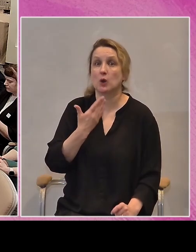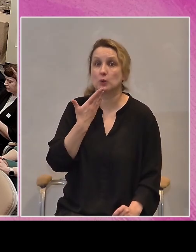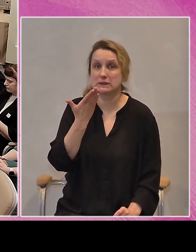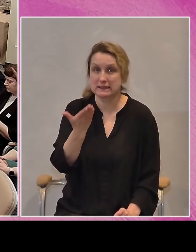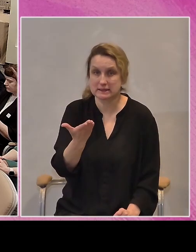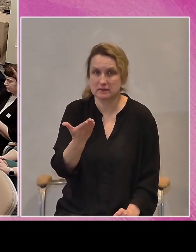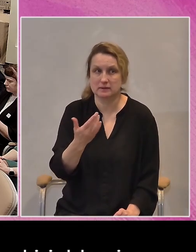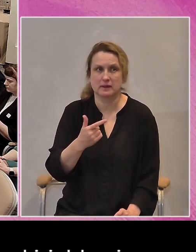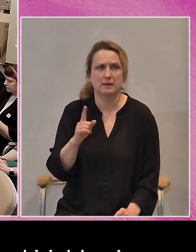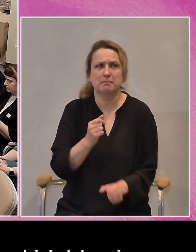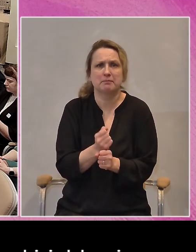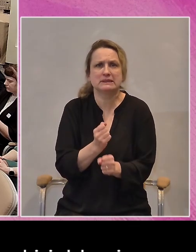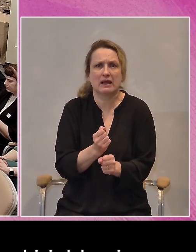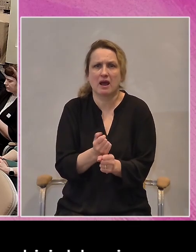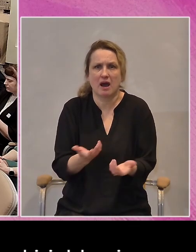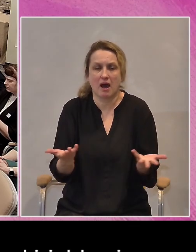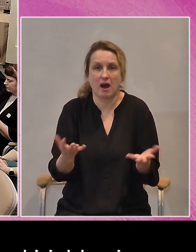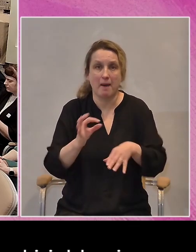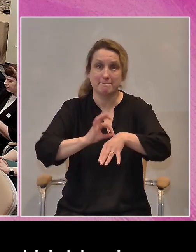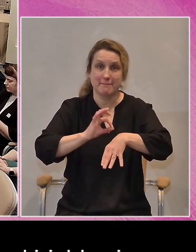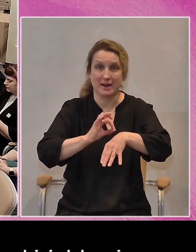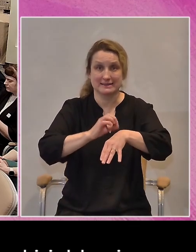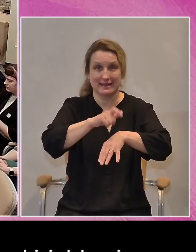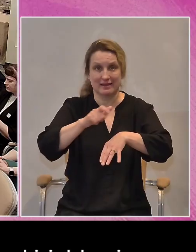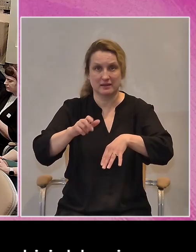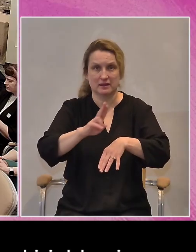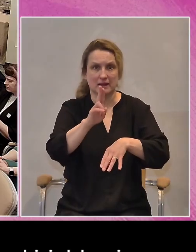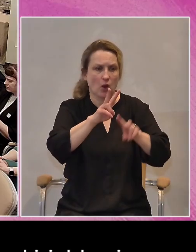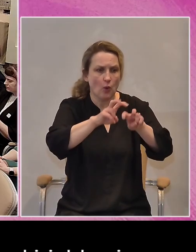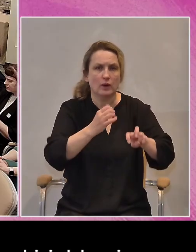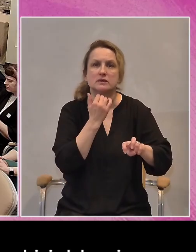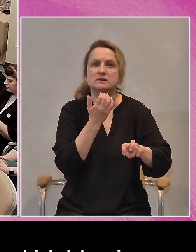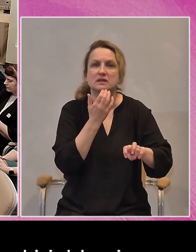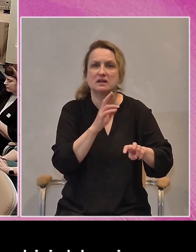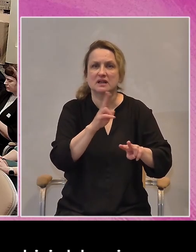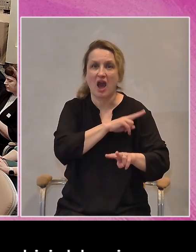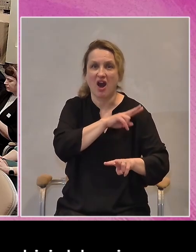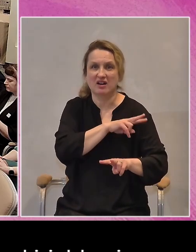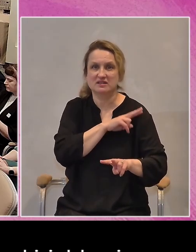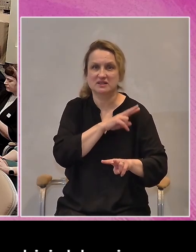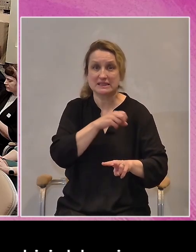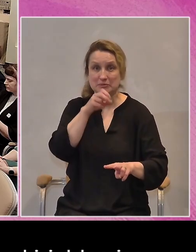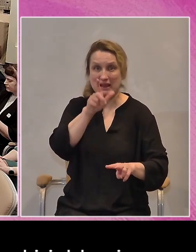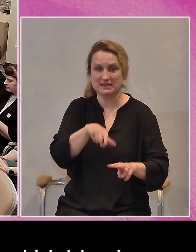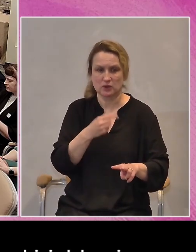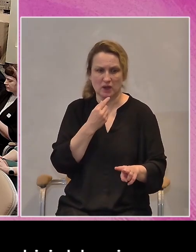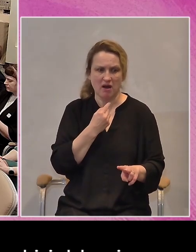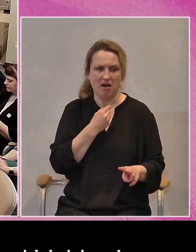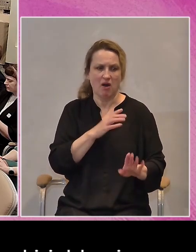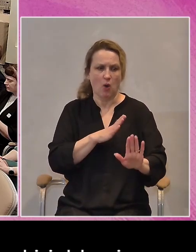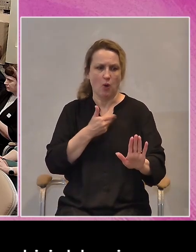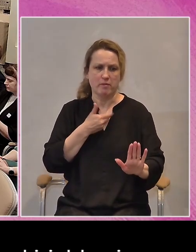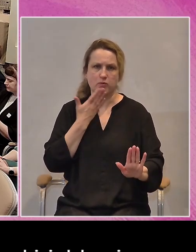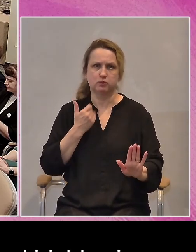At the development conference of the university hospital, I asked what we should do with the patients that